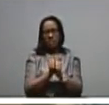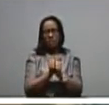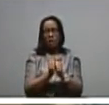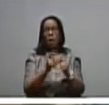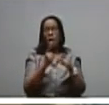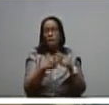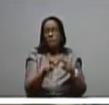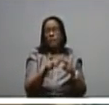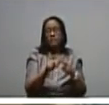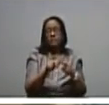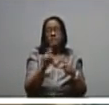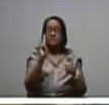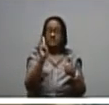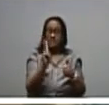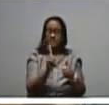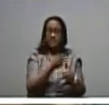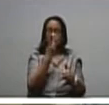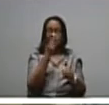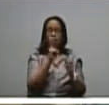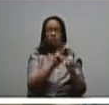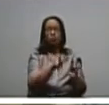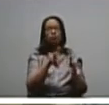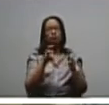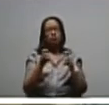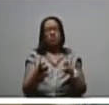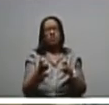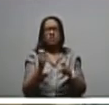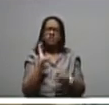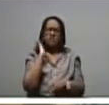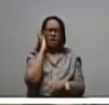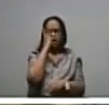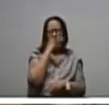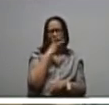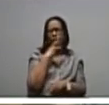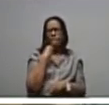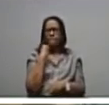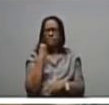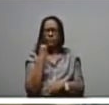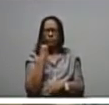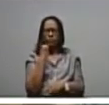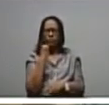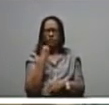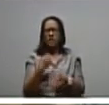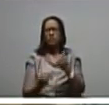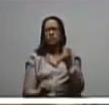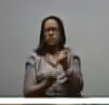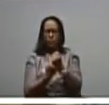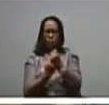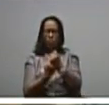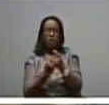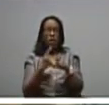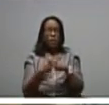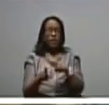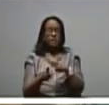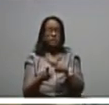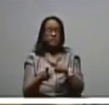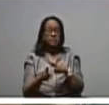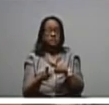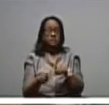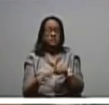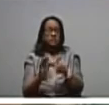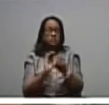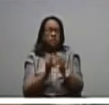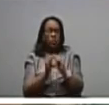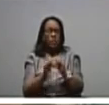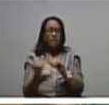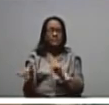not along the same lines as the other three readings. We might compare it, the